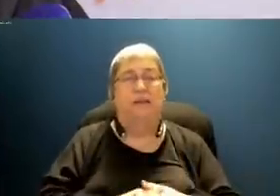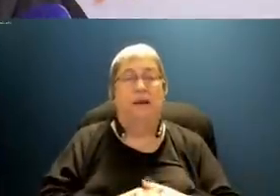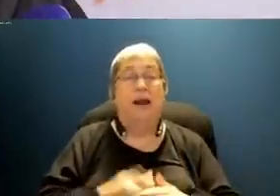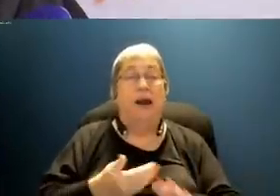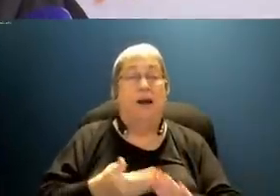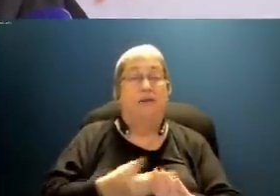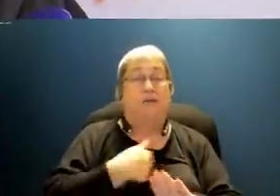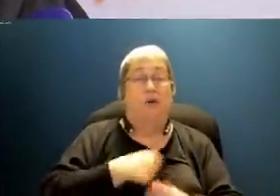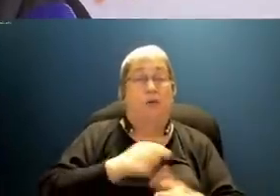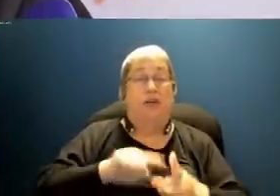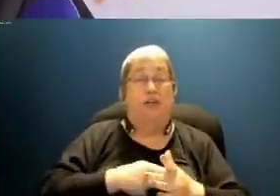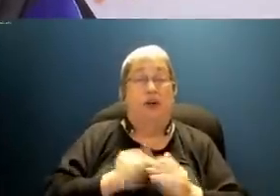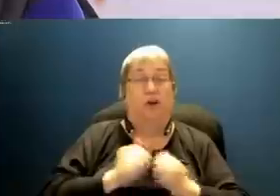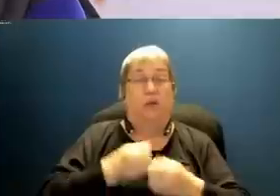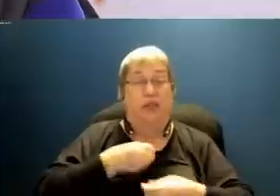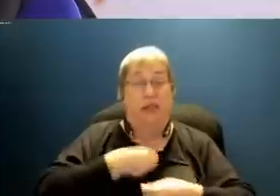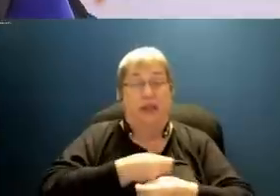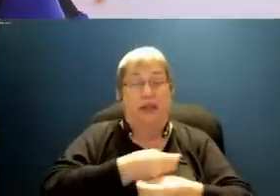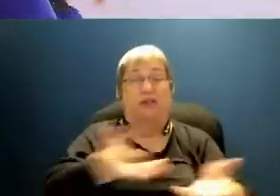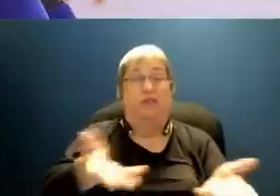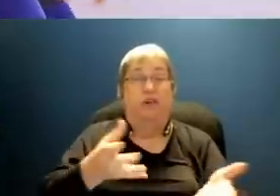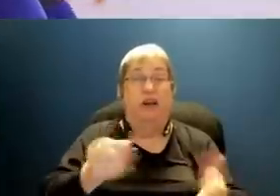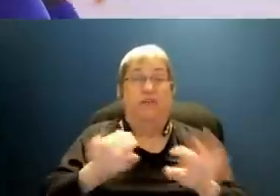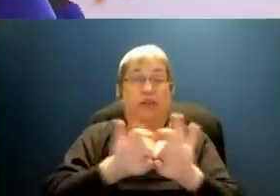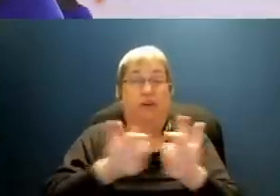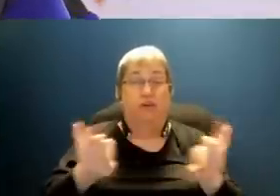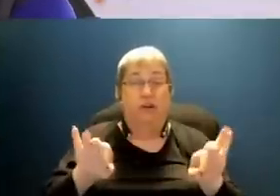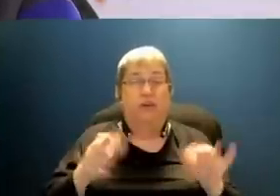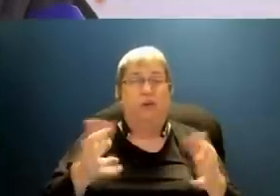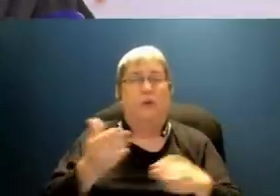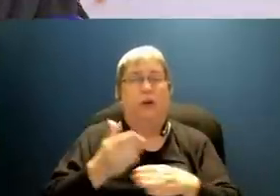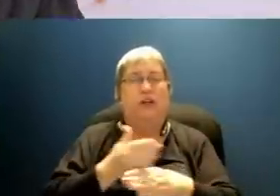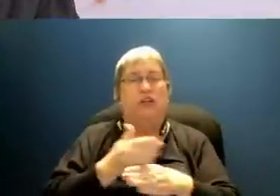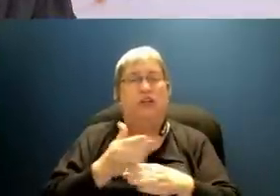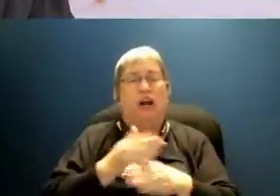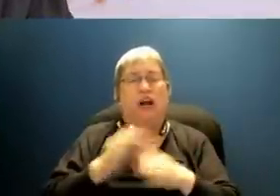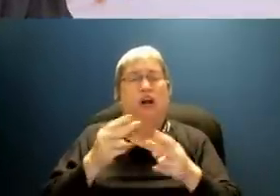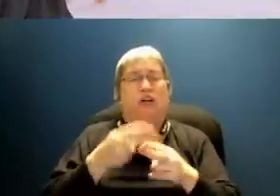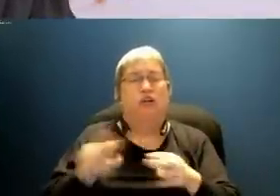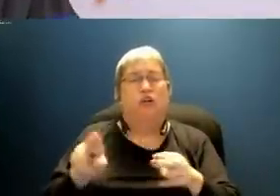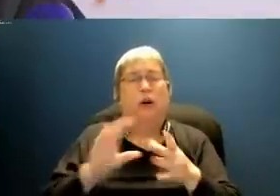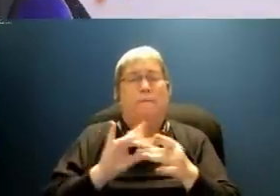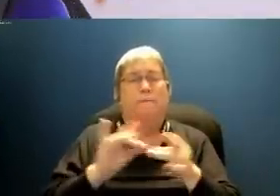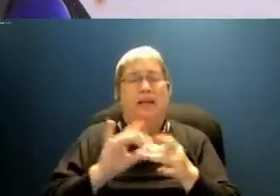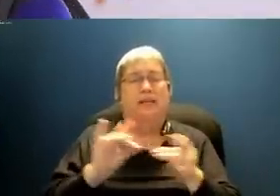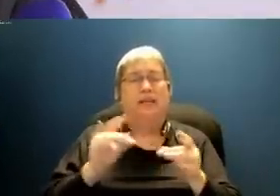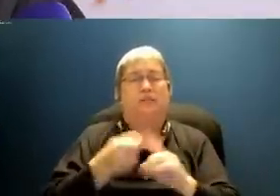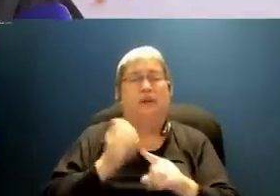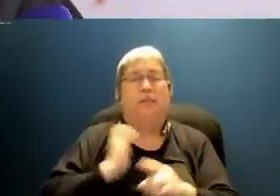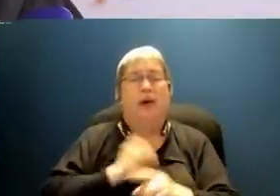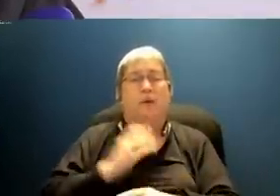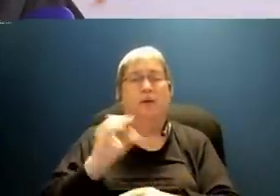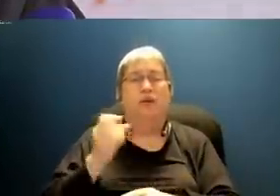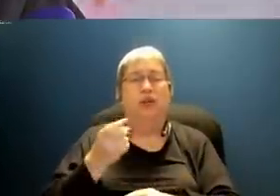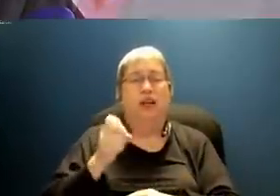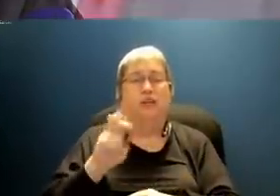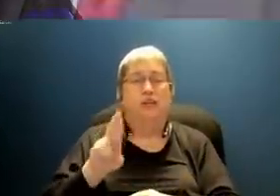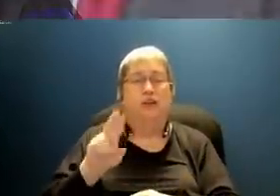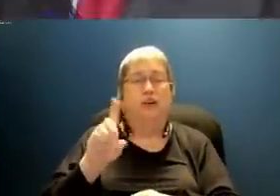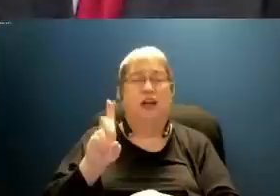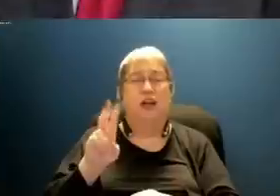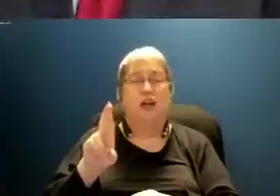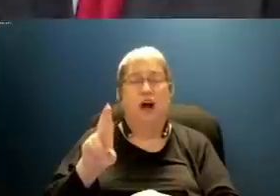to the conferral of the degrees, we want to share this short message from the CSU System Chancellor, Dr. Tony Frank.